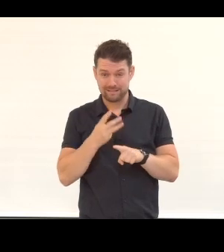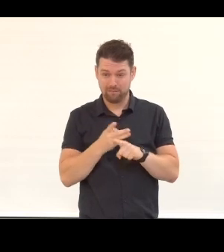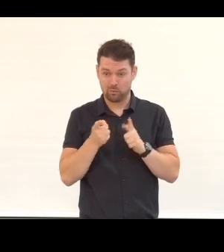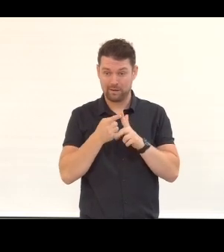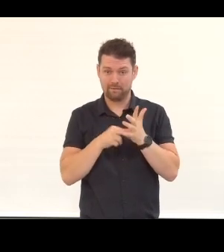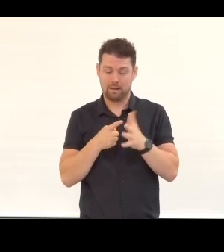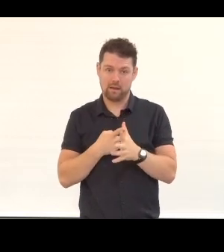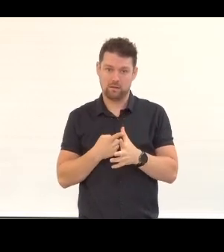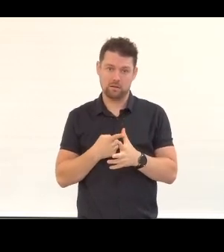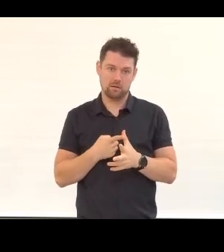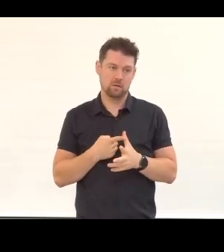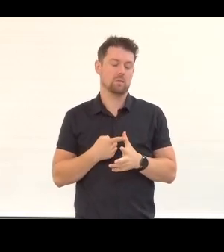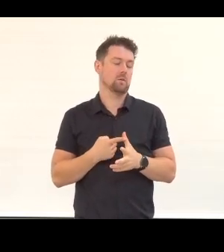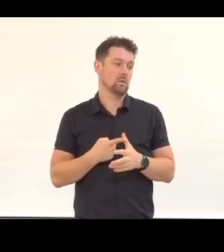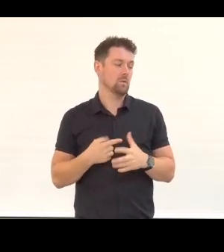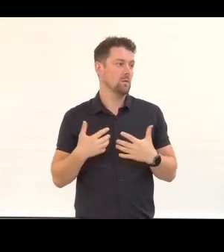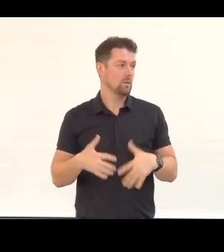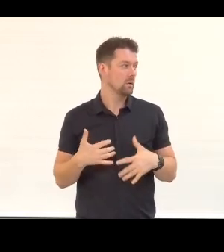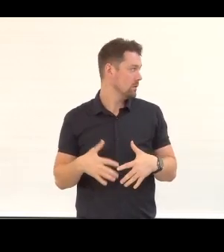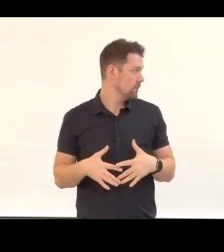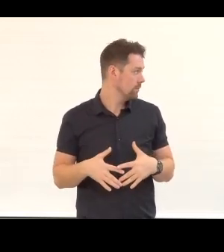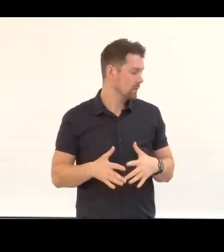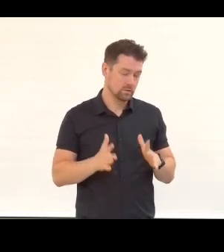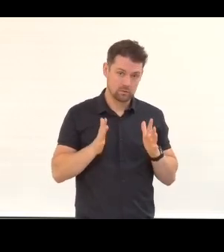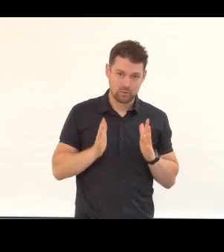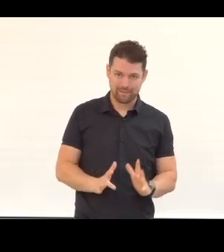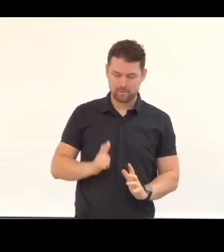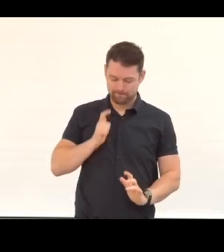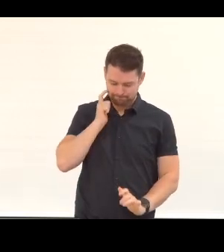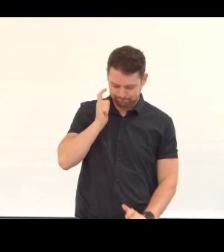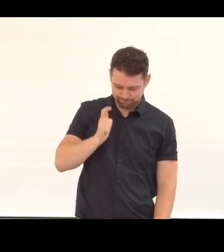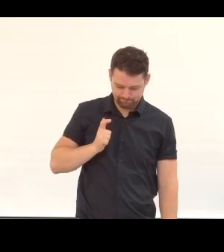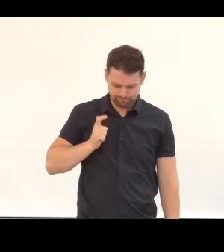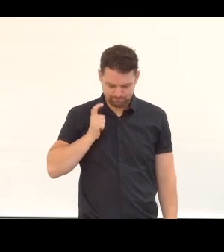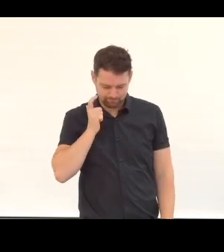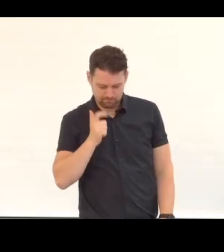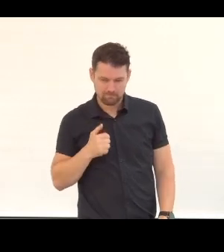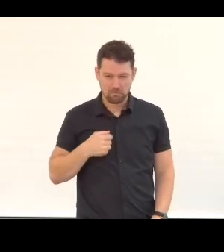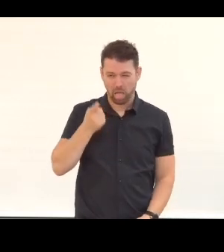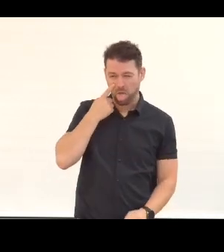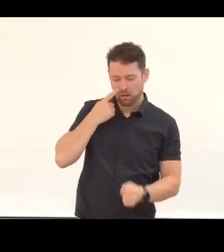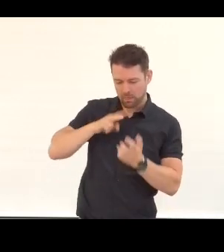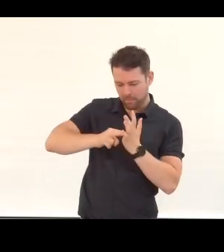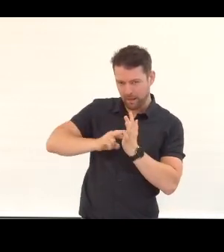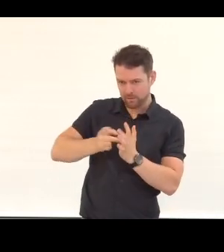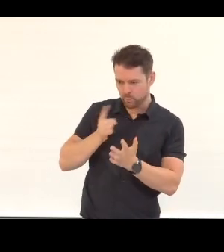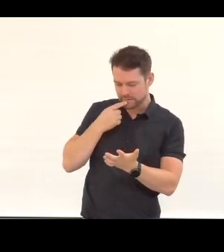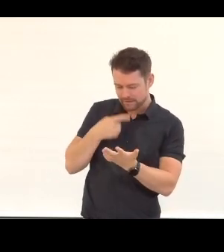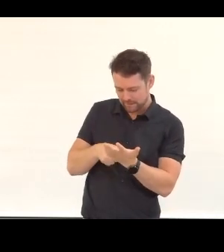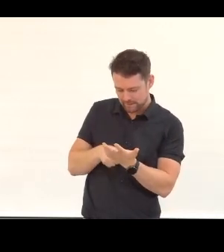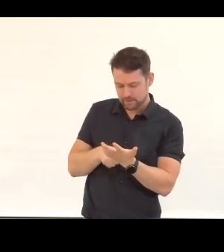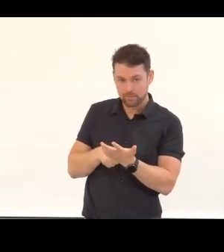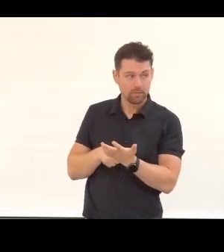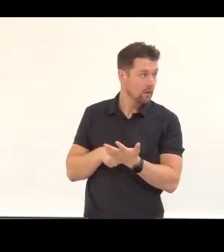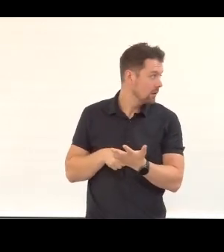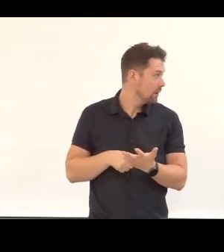this is really something where you have to think and look at the flight plan, what it says. And when the flight plan